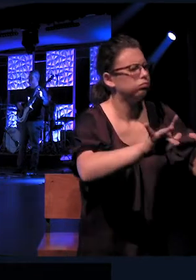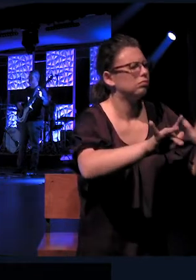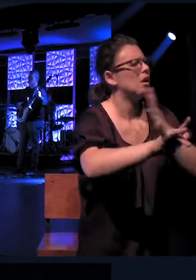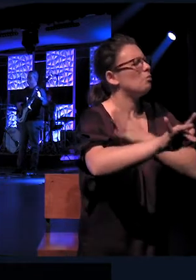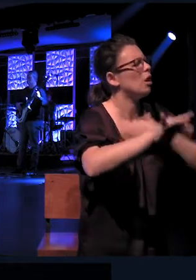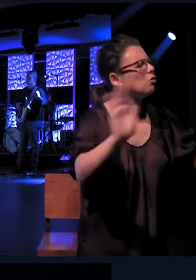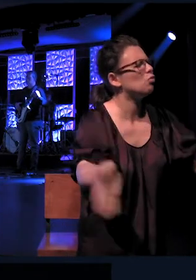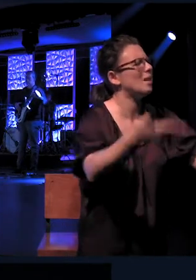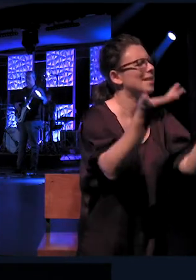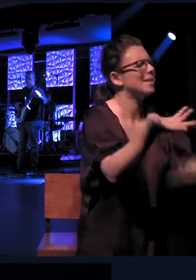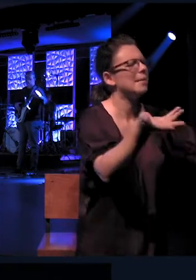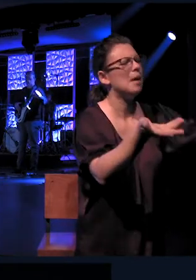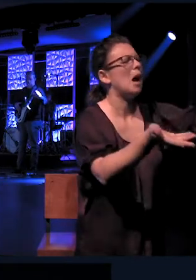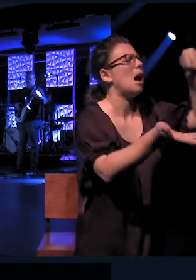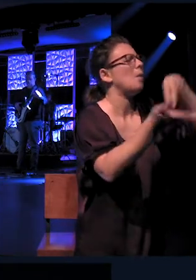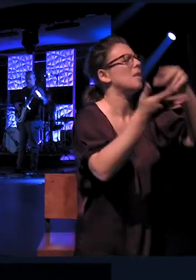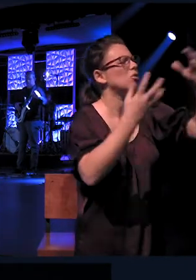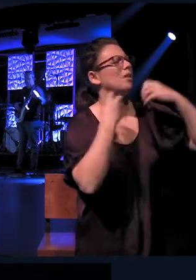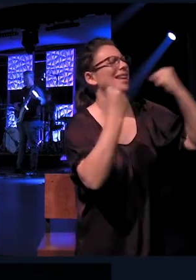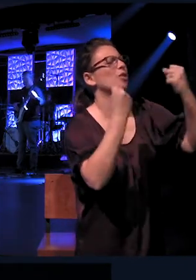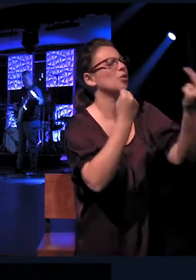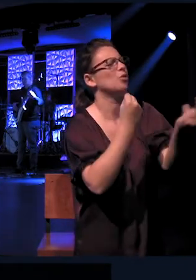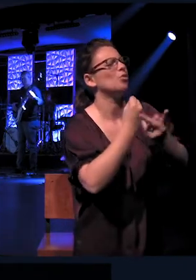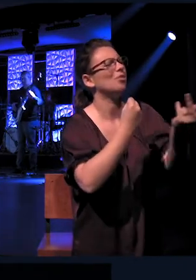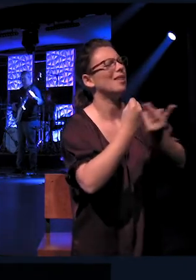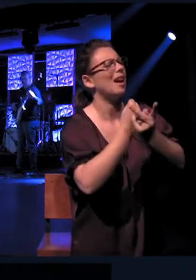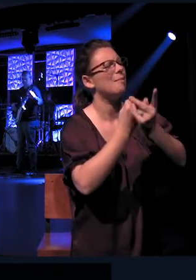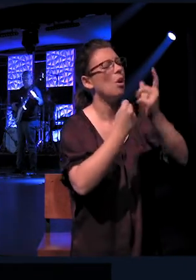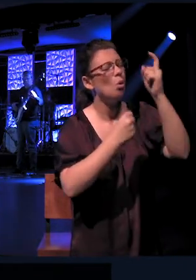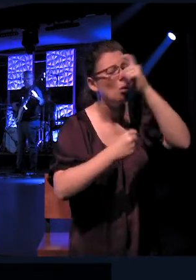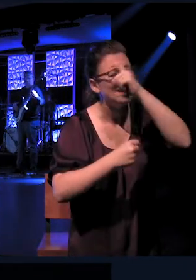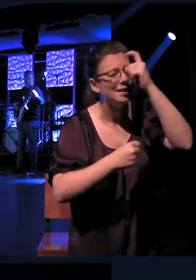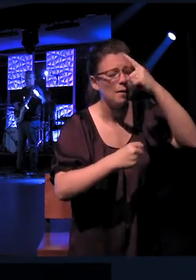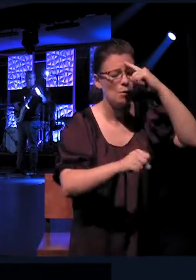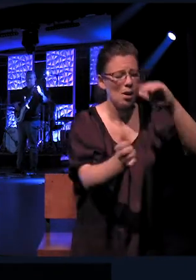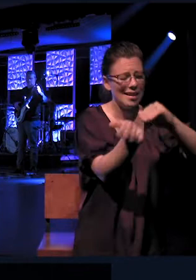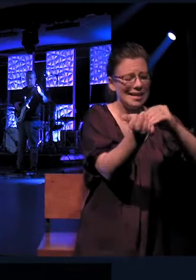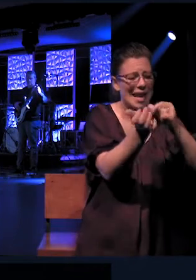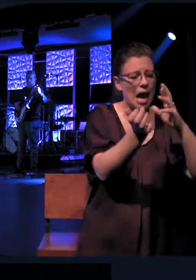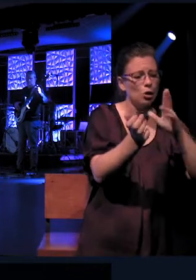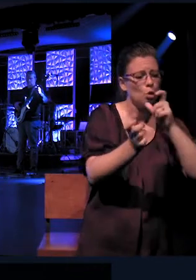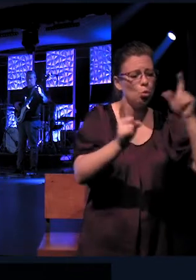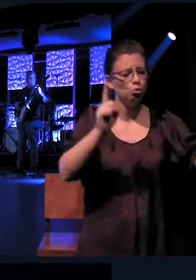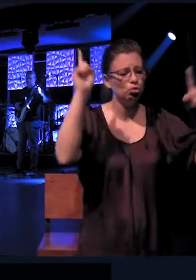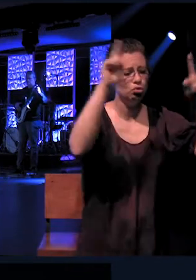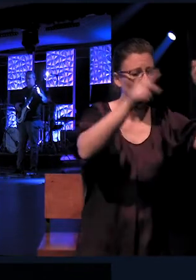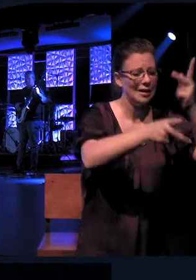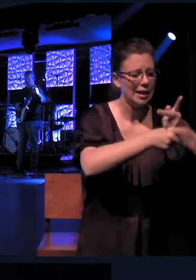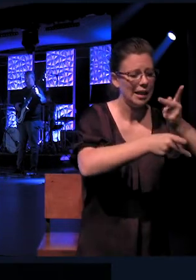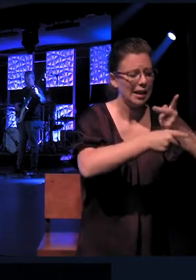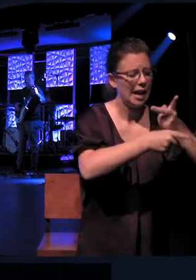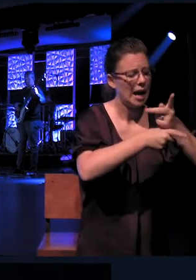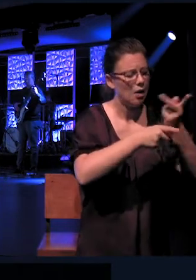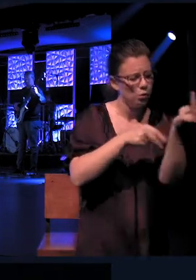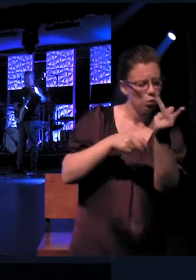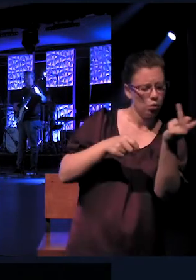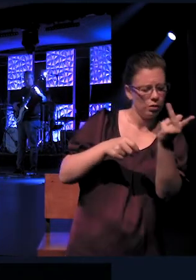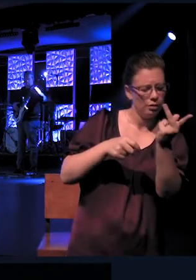up again, Father. I pray that you would give wisdom to the doctors that are attending to them. Father, we pray also for